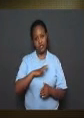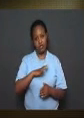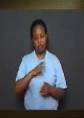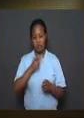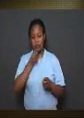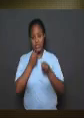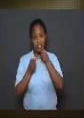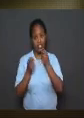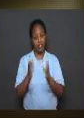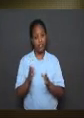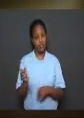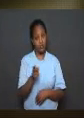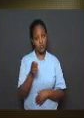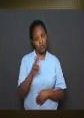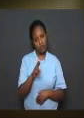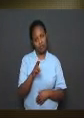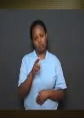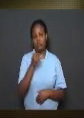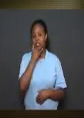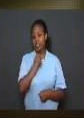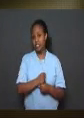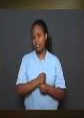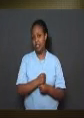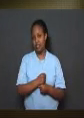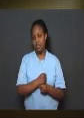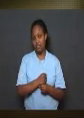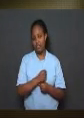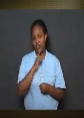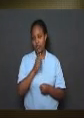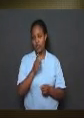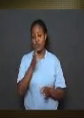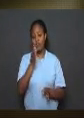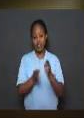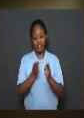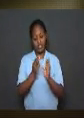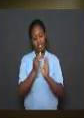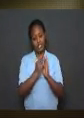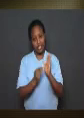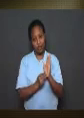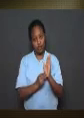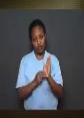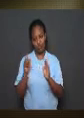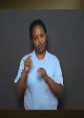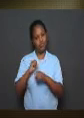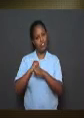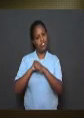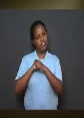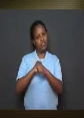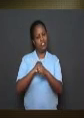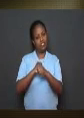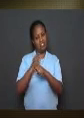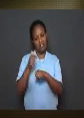crime or wrongdoing. The justice system protects